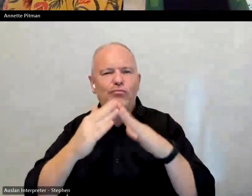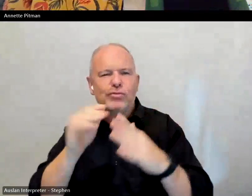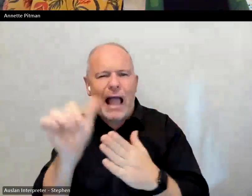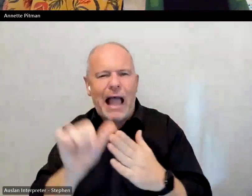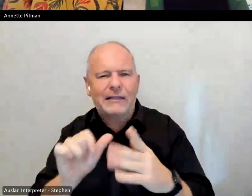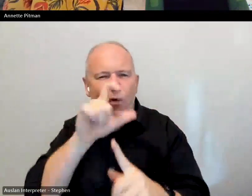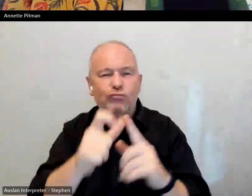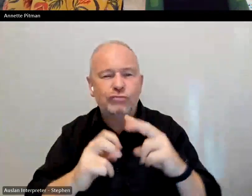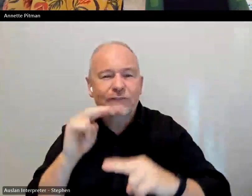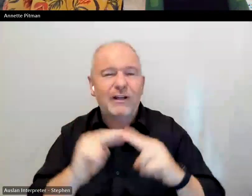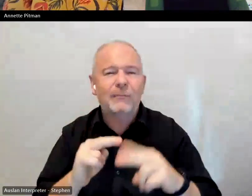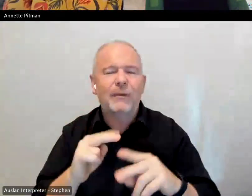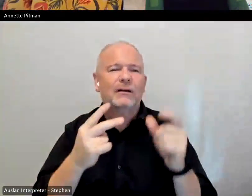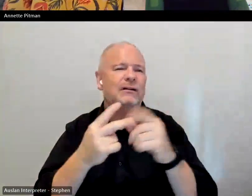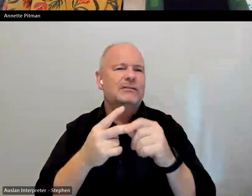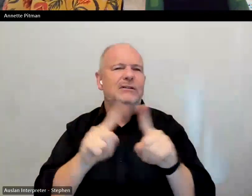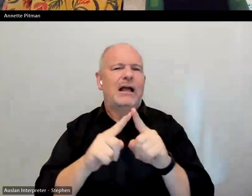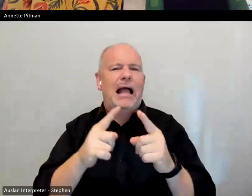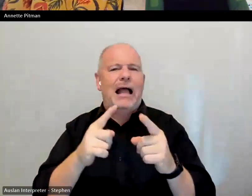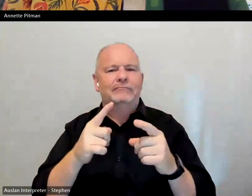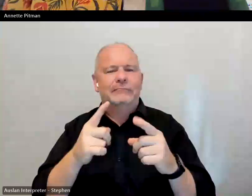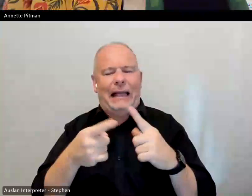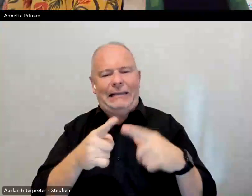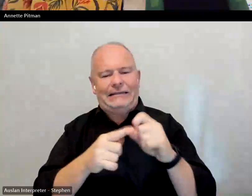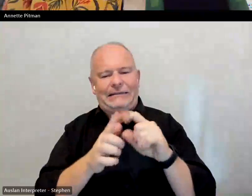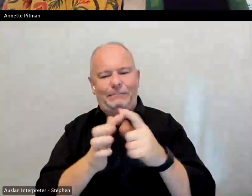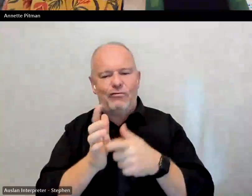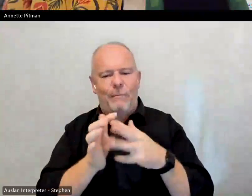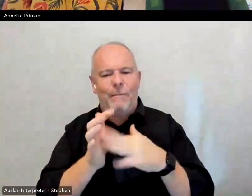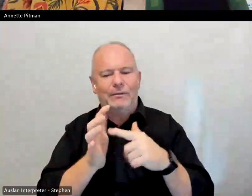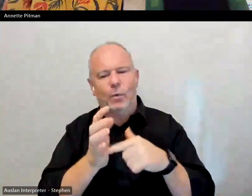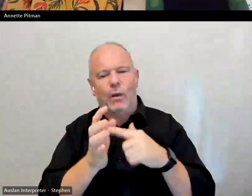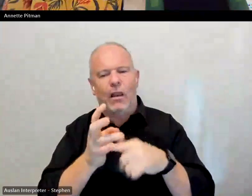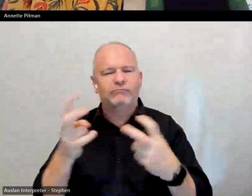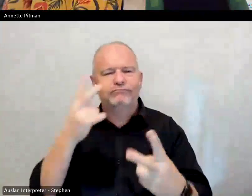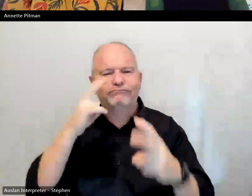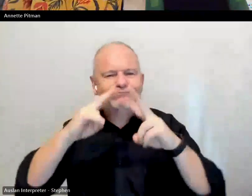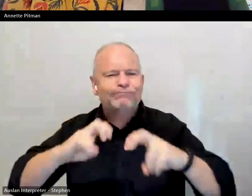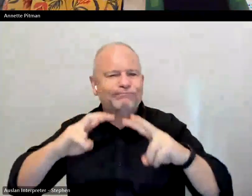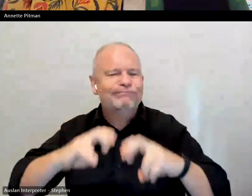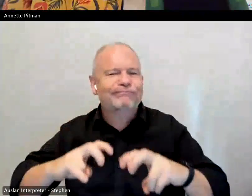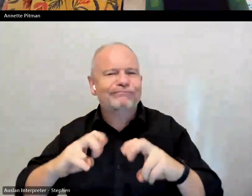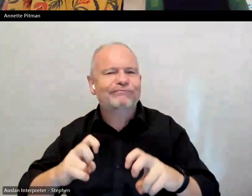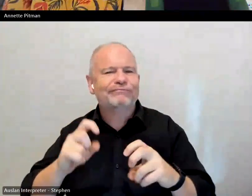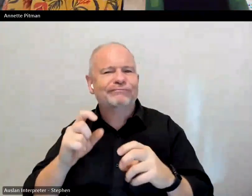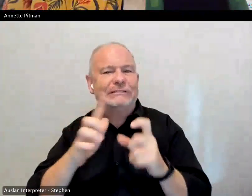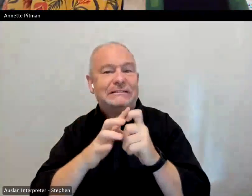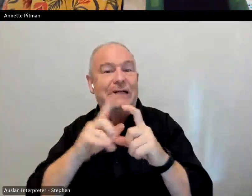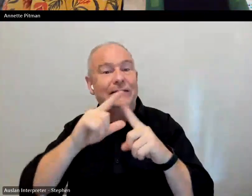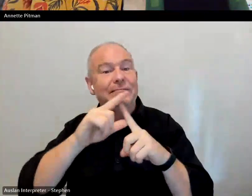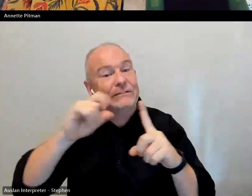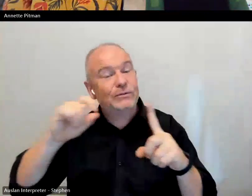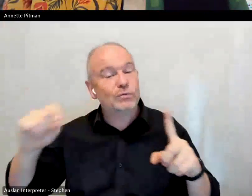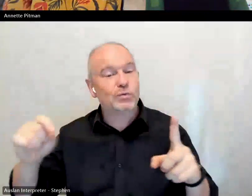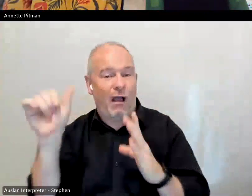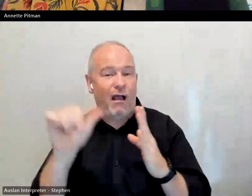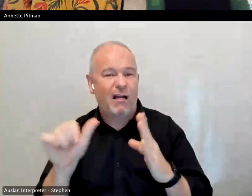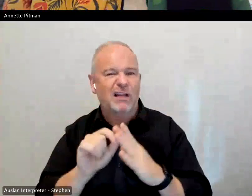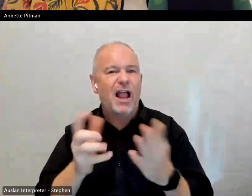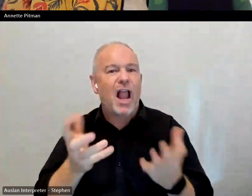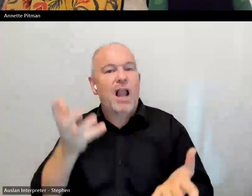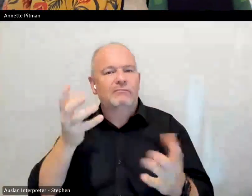development, and also looking at experimental, digital, immersive, and also light art. Other categories that